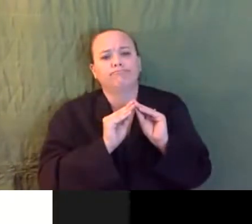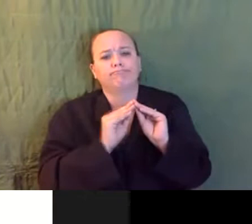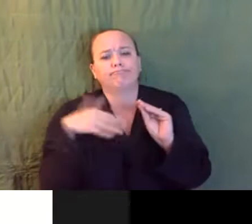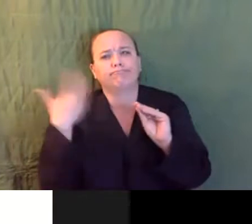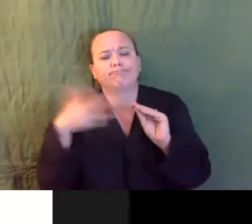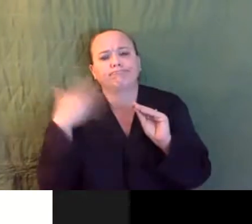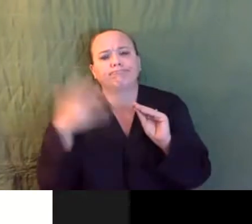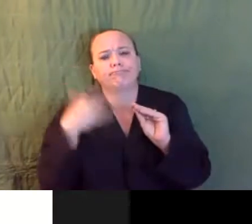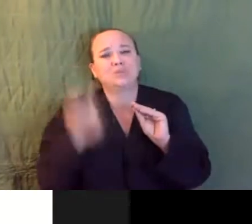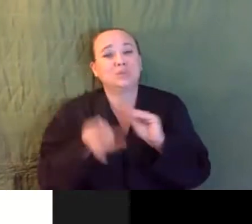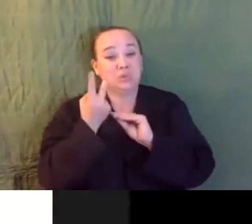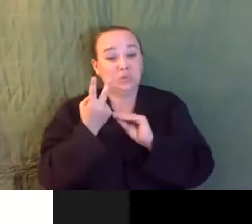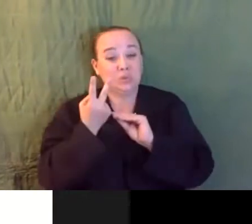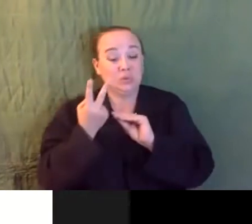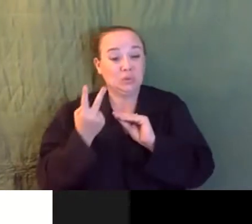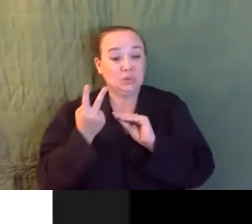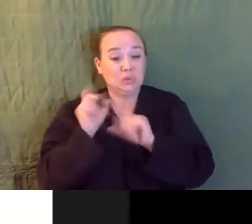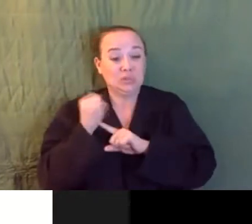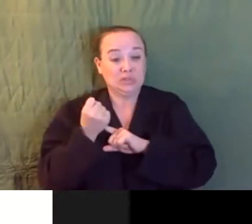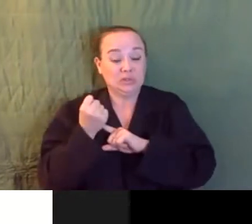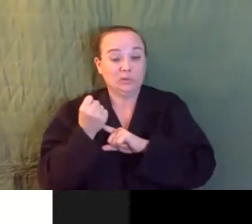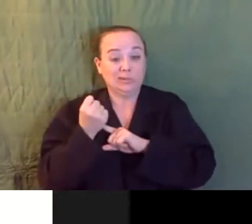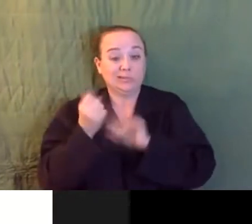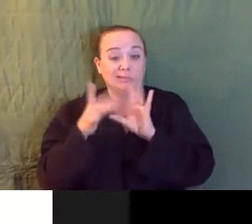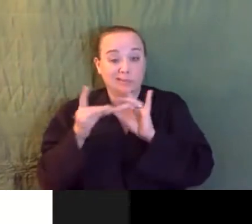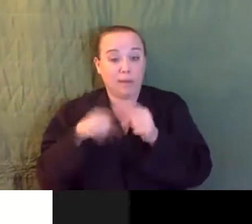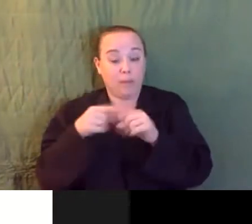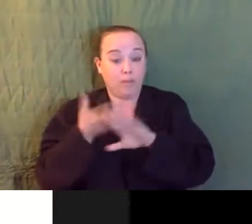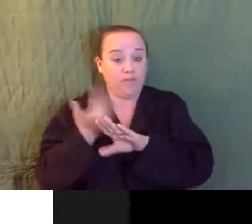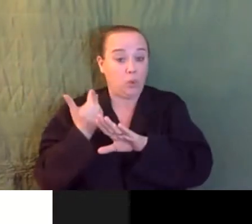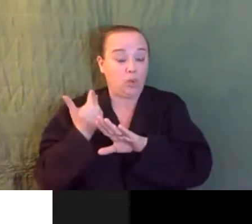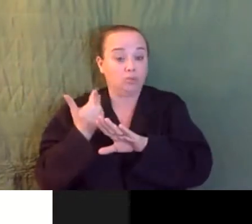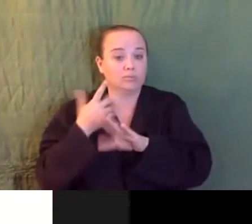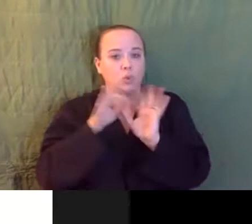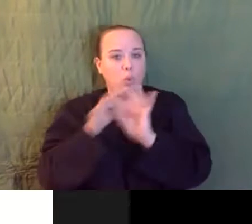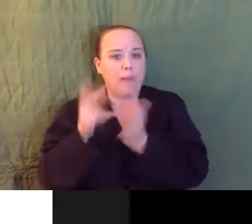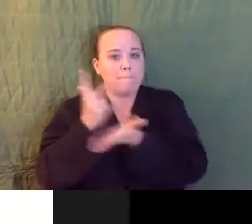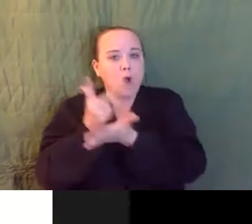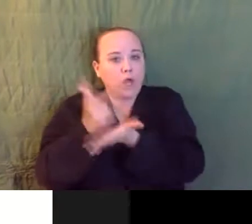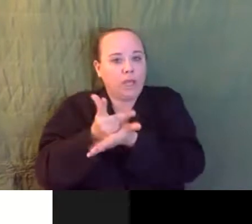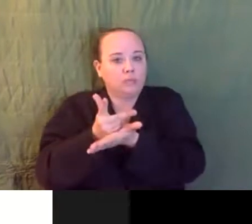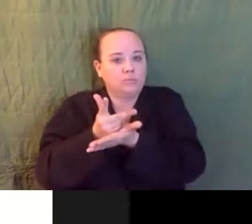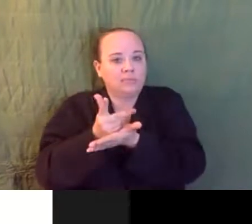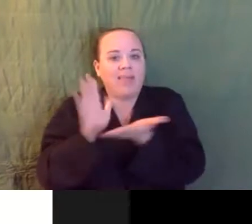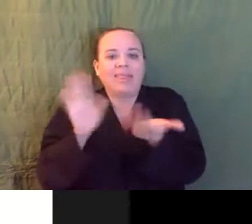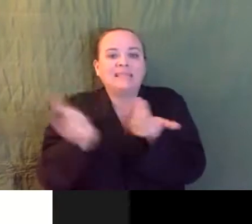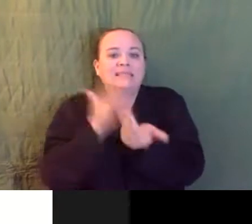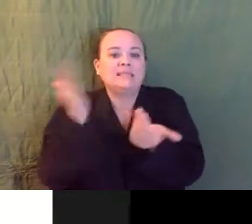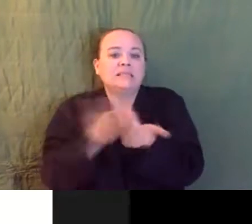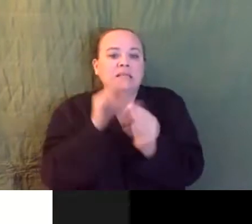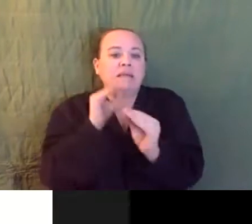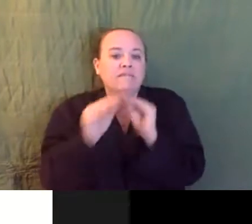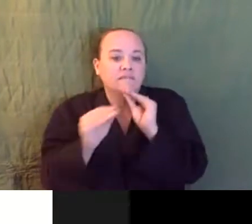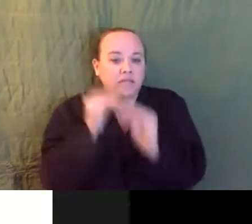the two cases that I referred to earlier were about parking. And those are easy fixes if